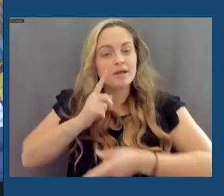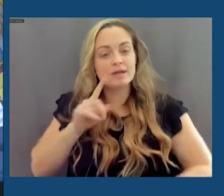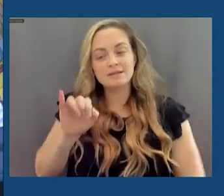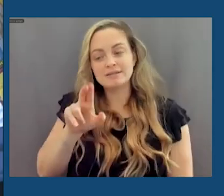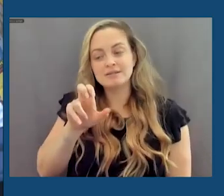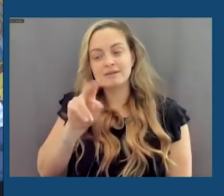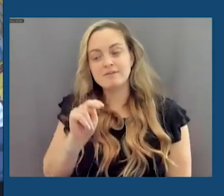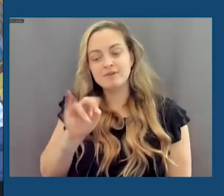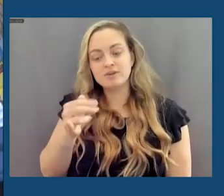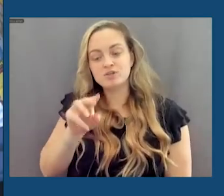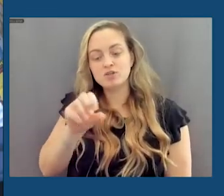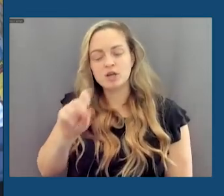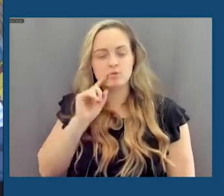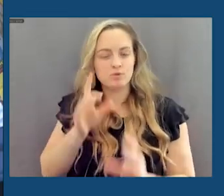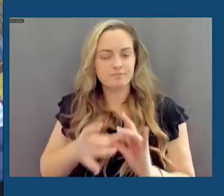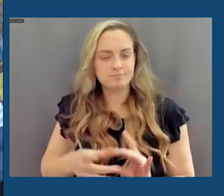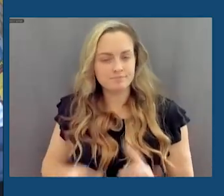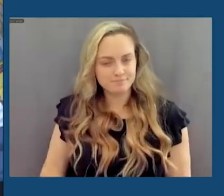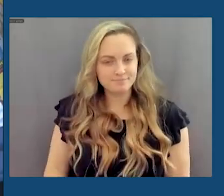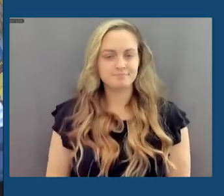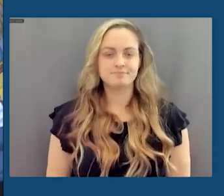to deliver remarks.